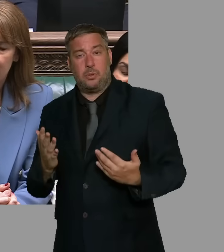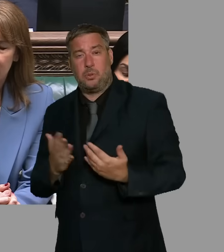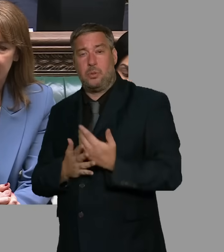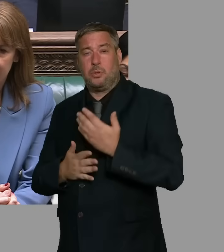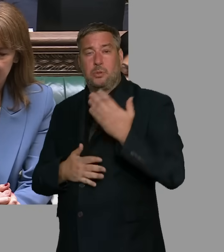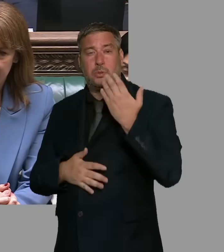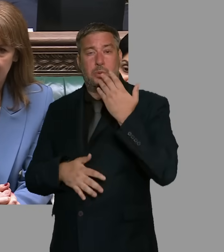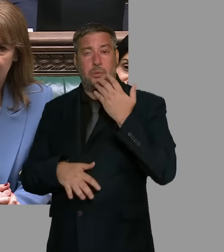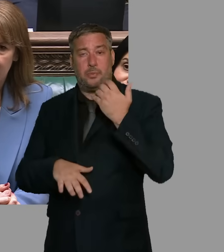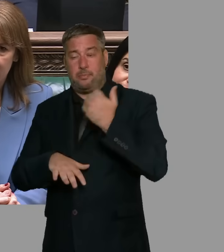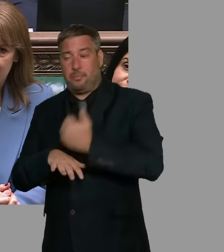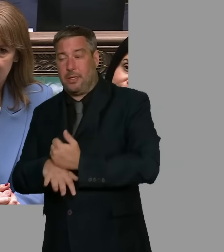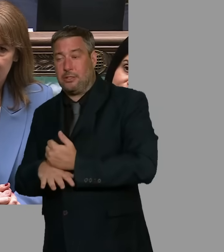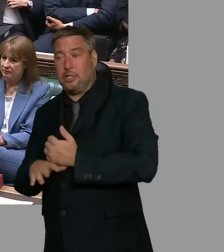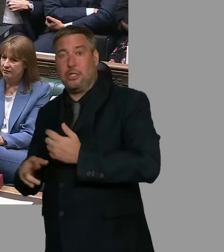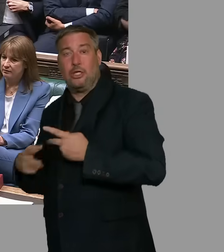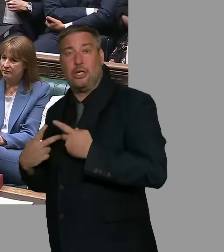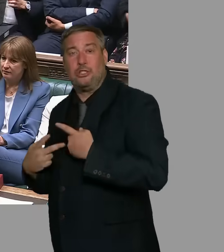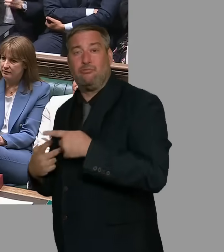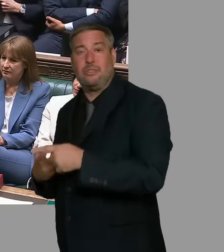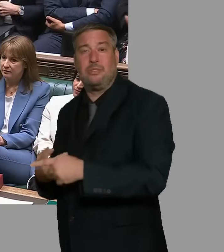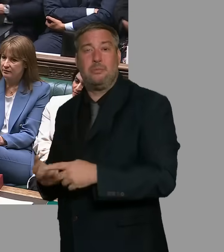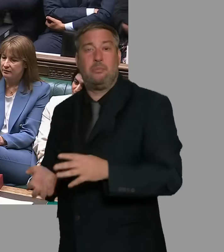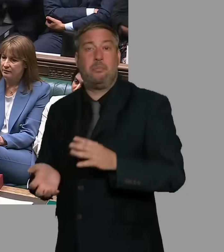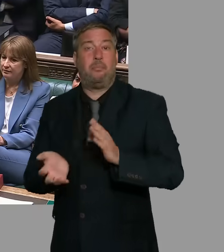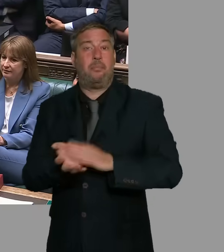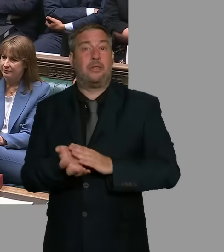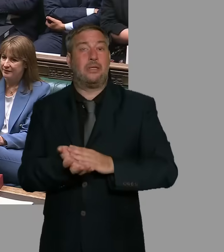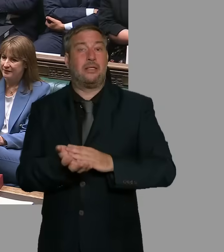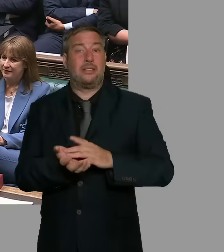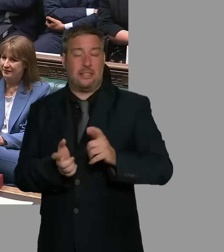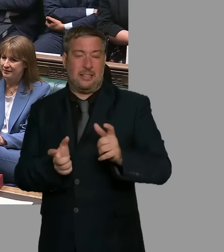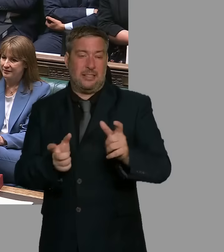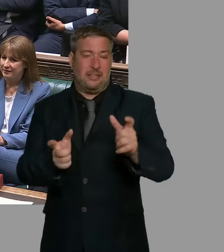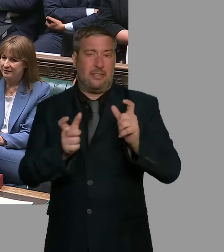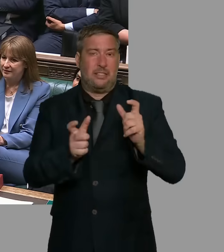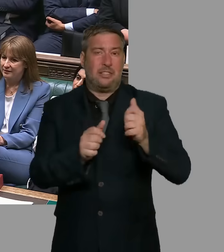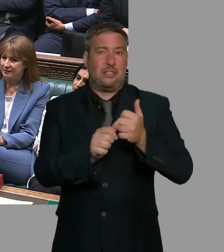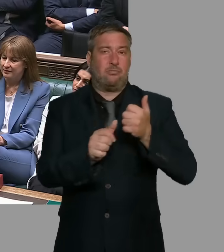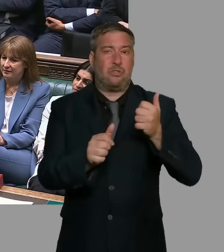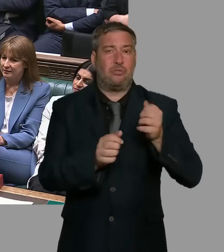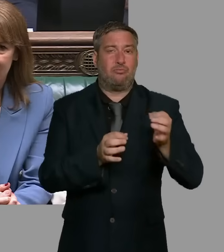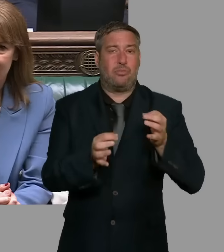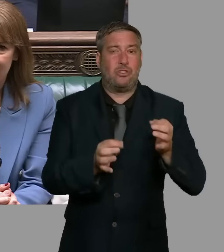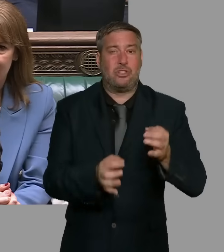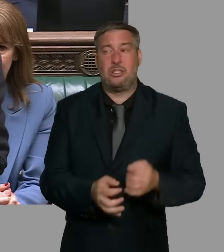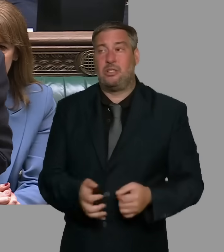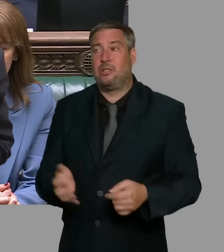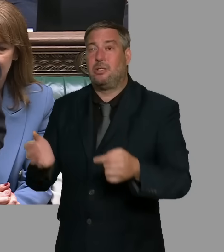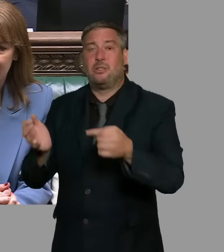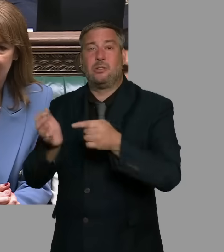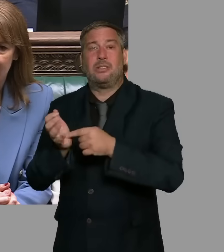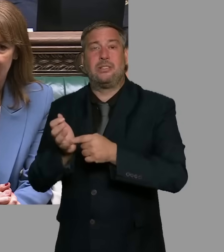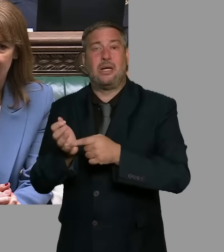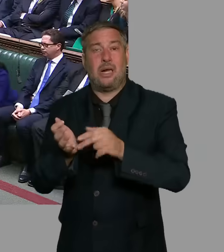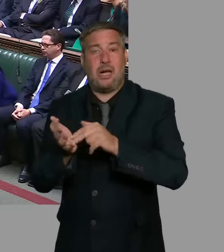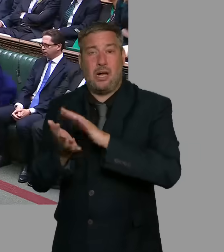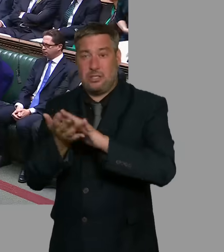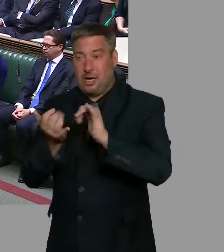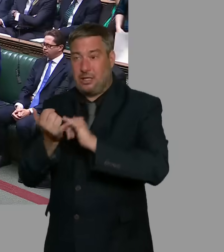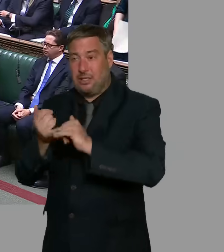standards. We reopened Doncaster and Sheffield Airport yesterday. And today, we've set out how we're repairing the concrete in our hospitals.